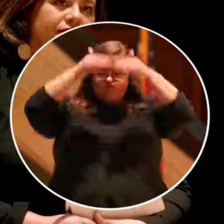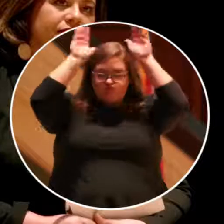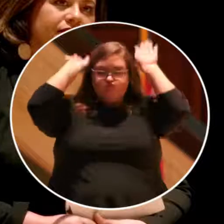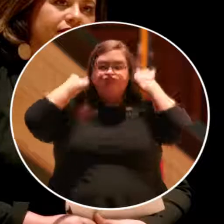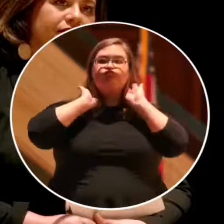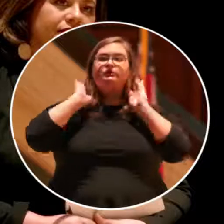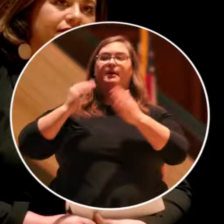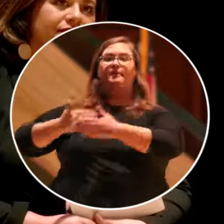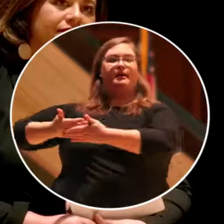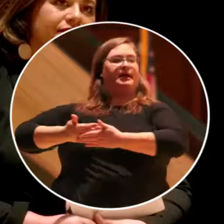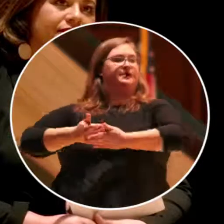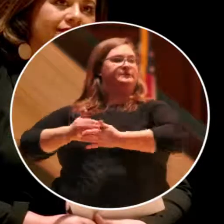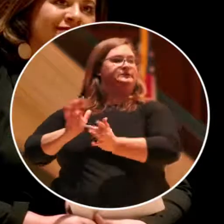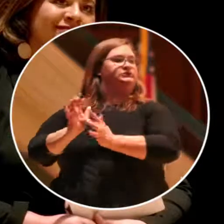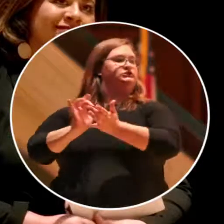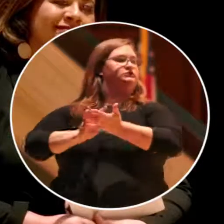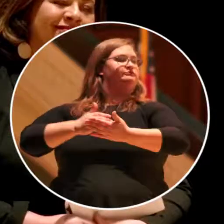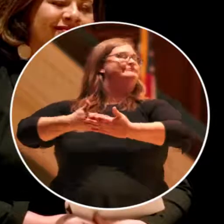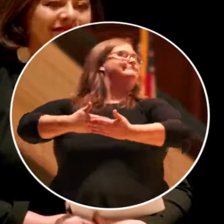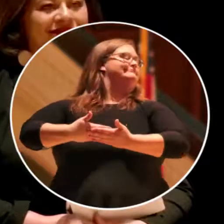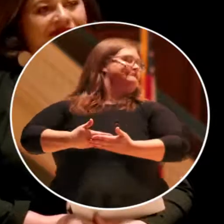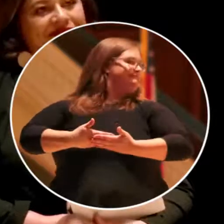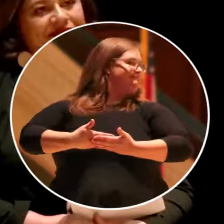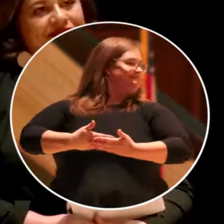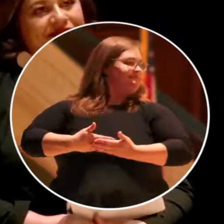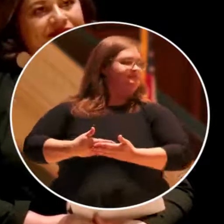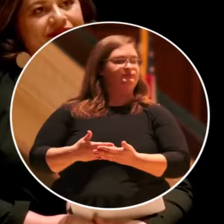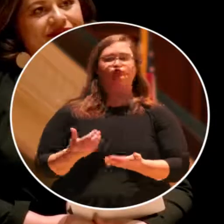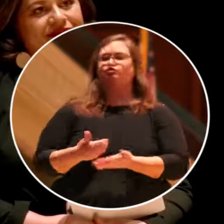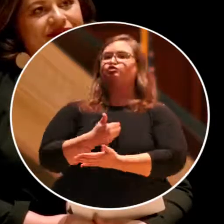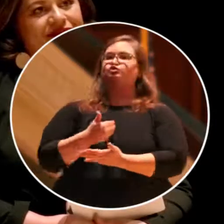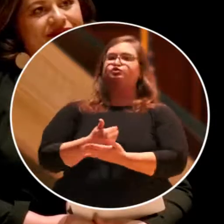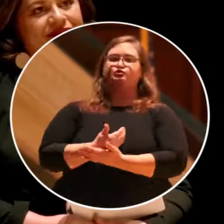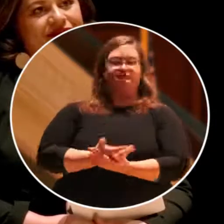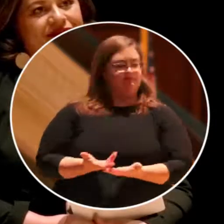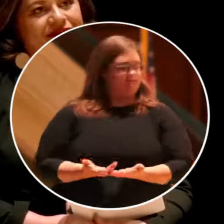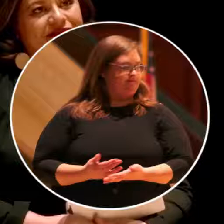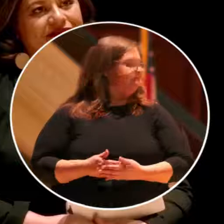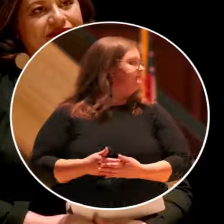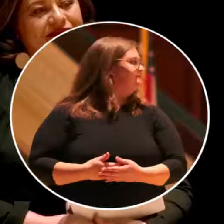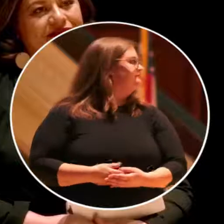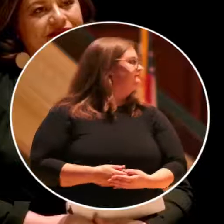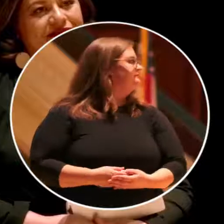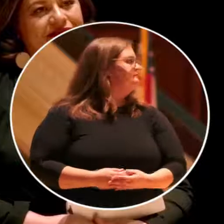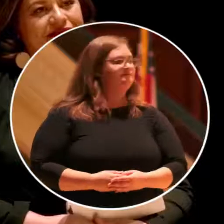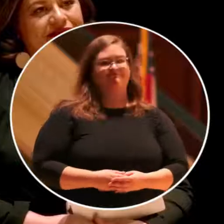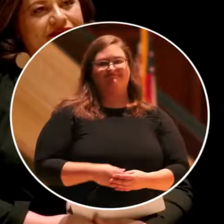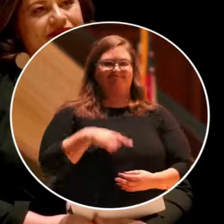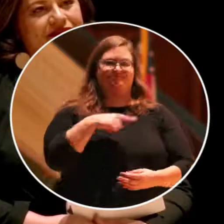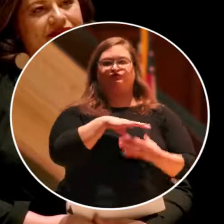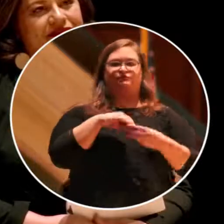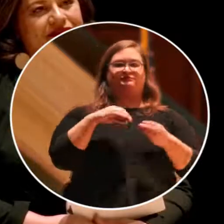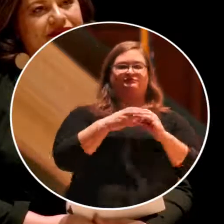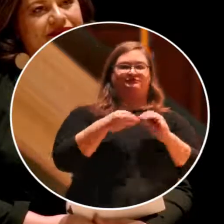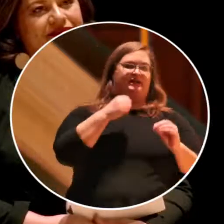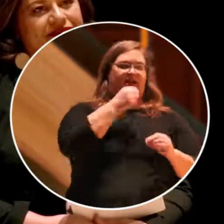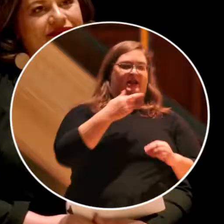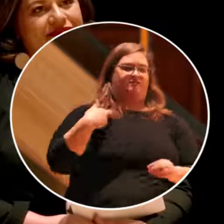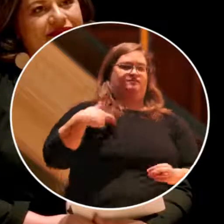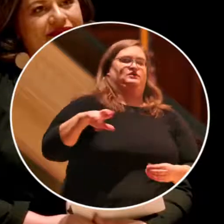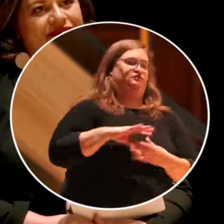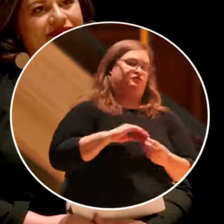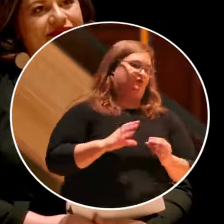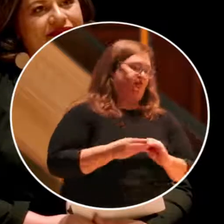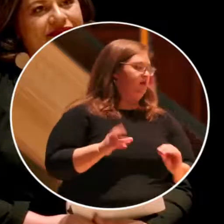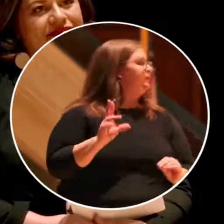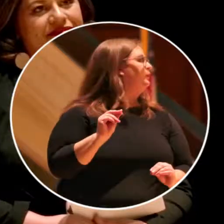dress, holding baby Jesus. This is not a religious story. I tell this story because it